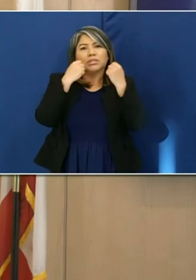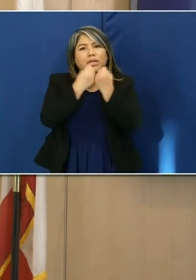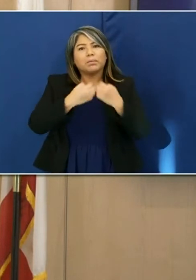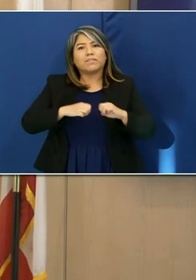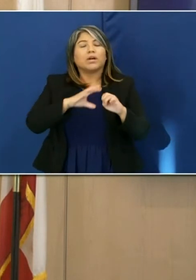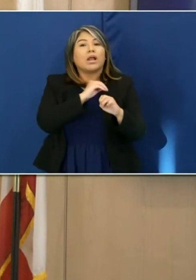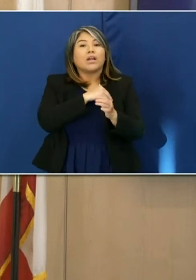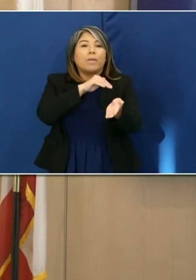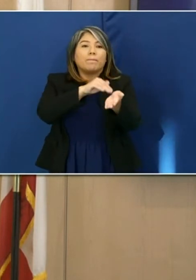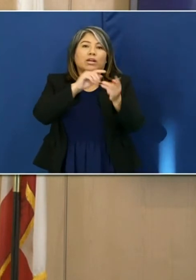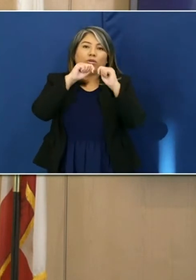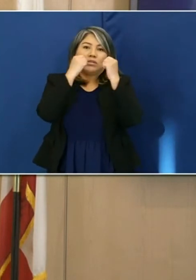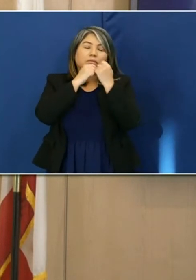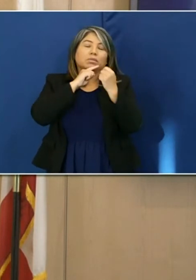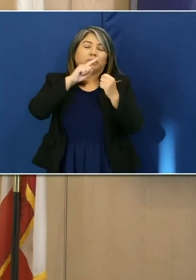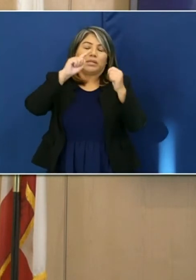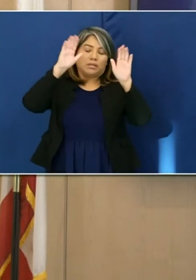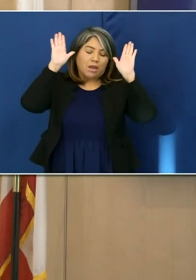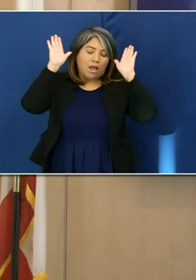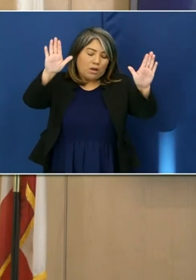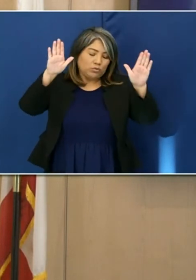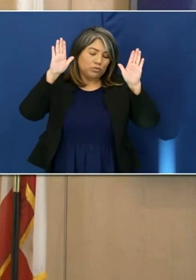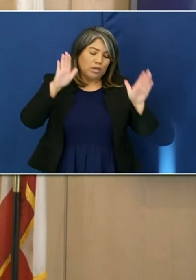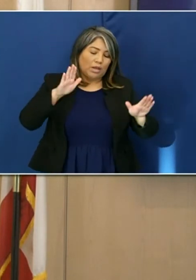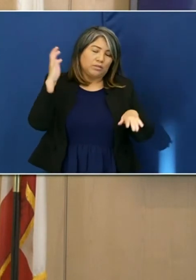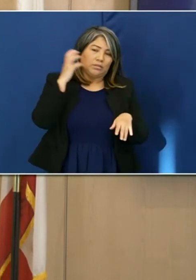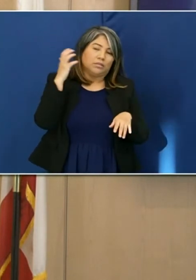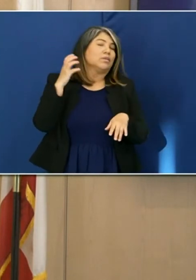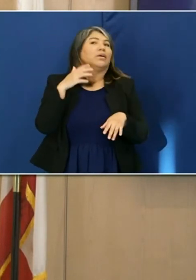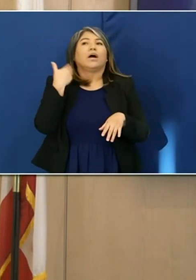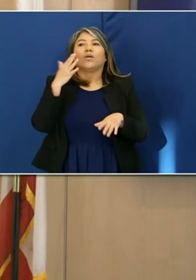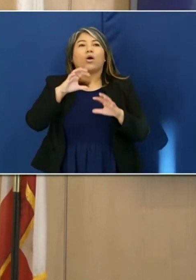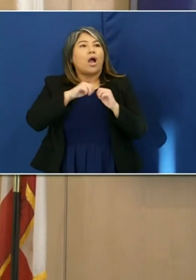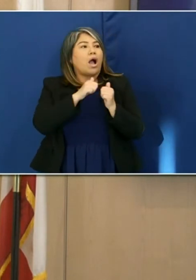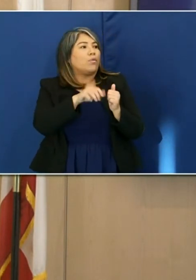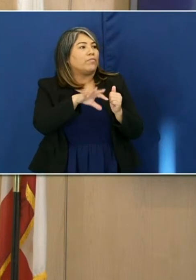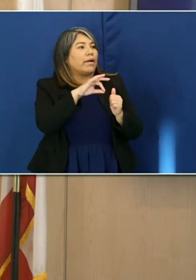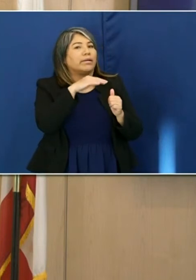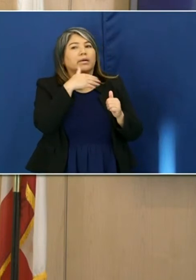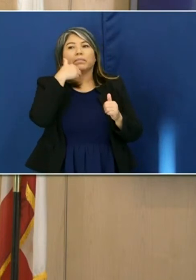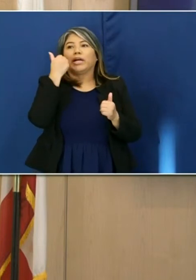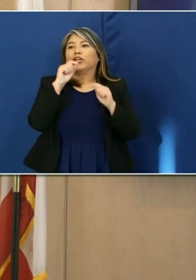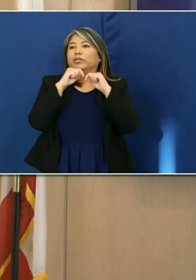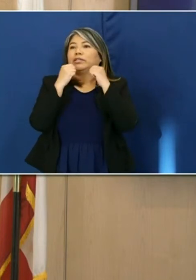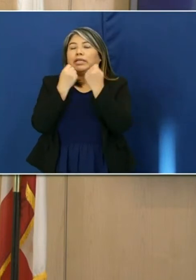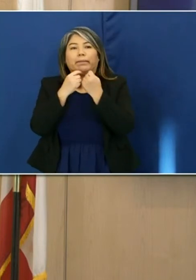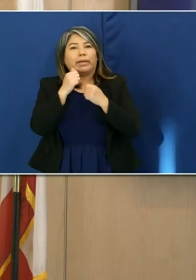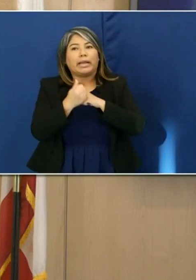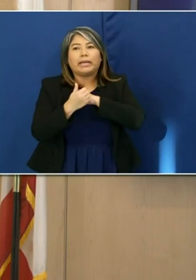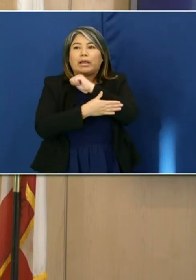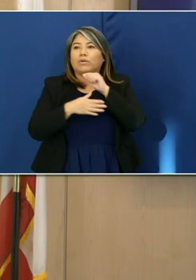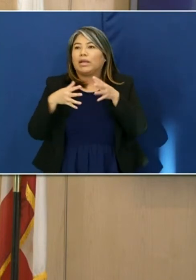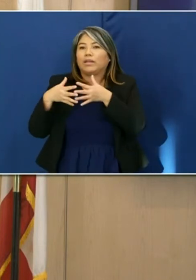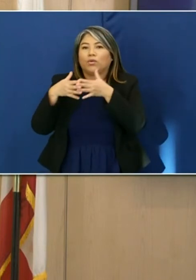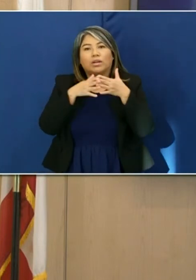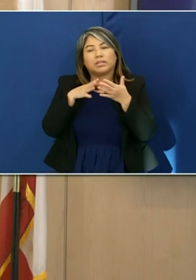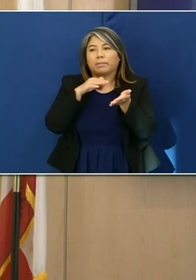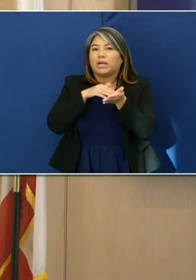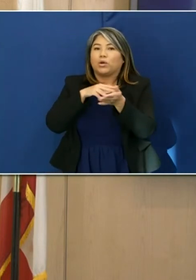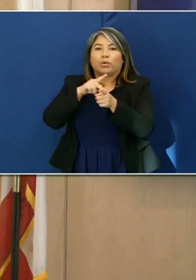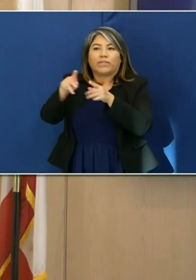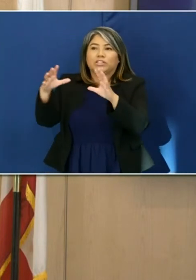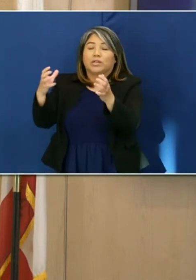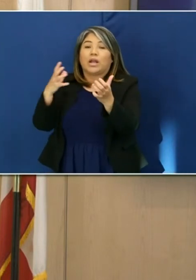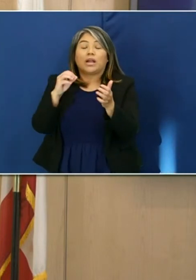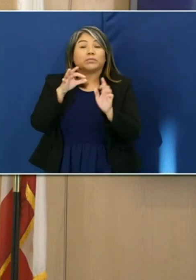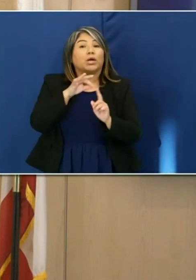been outstanding. I don't know that you could ever find a better team of medical professionals in any county in the United States. And I